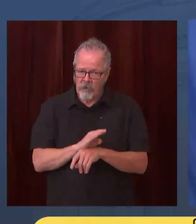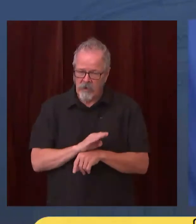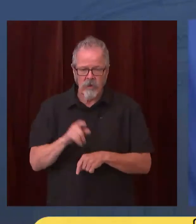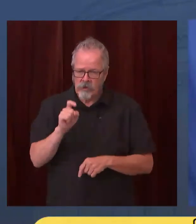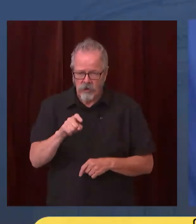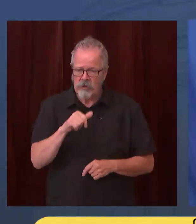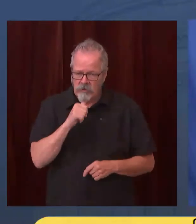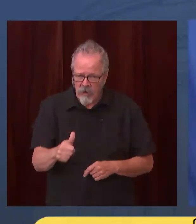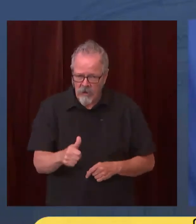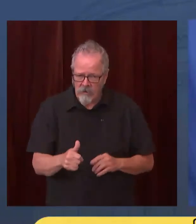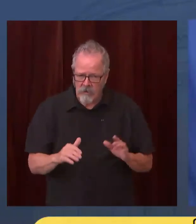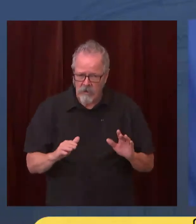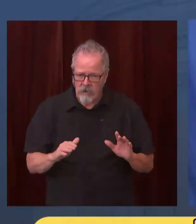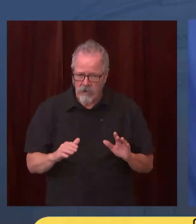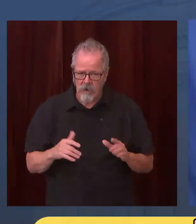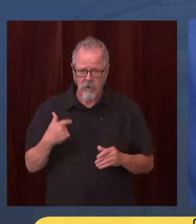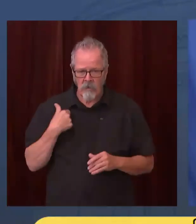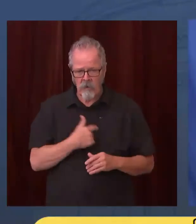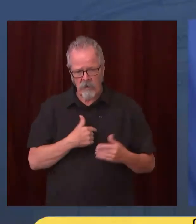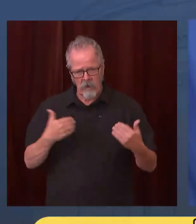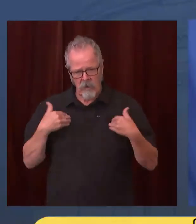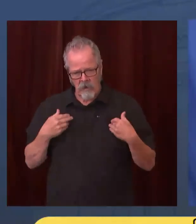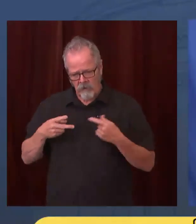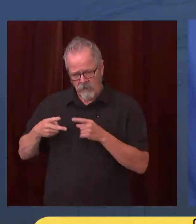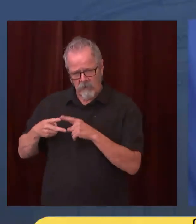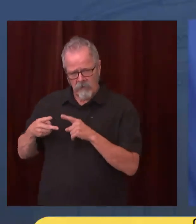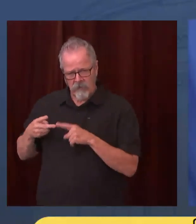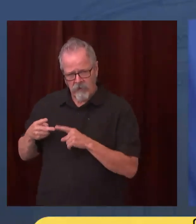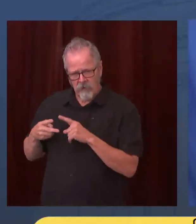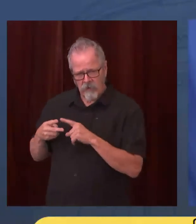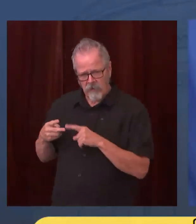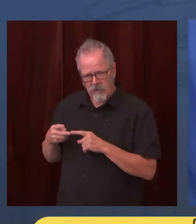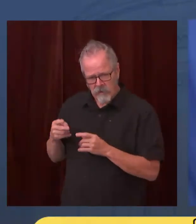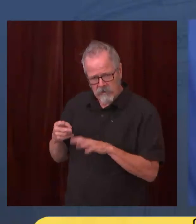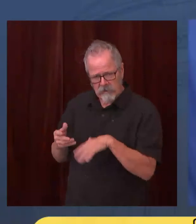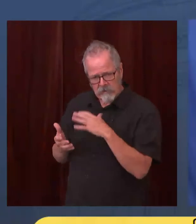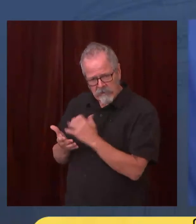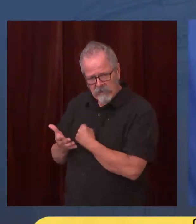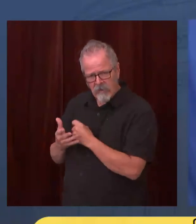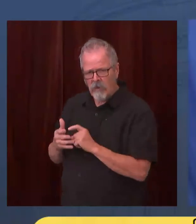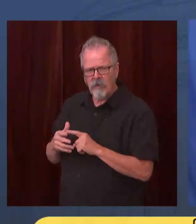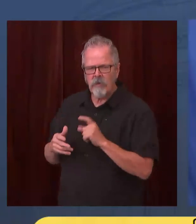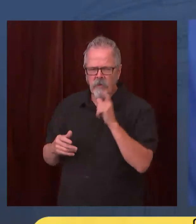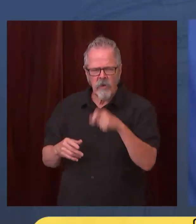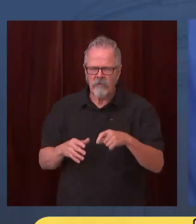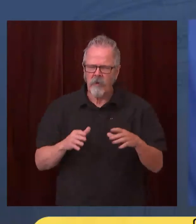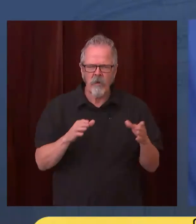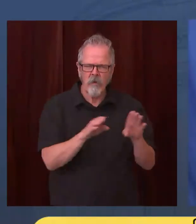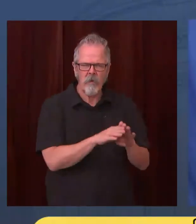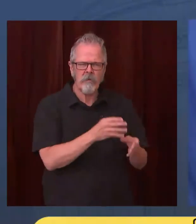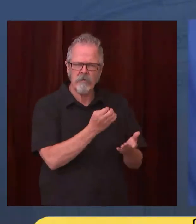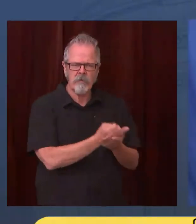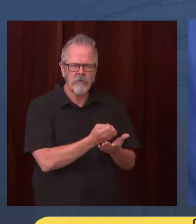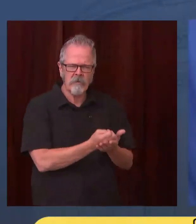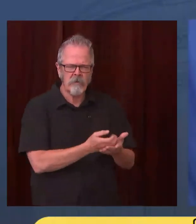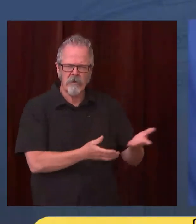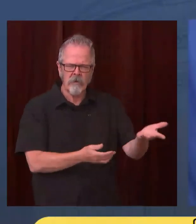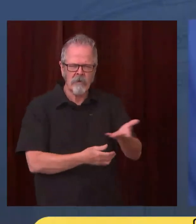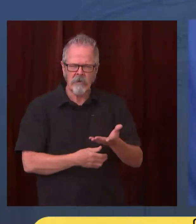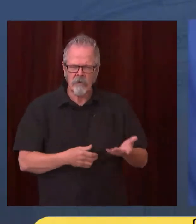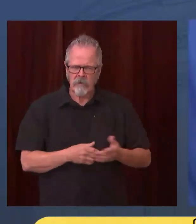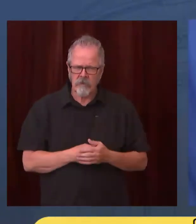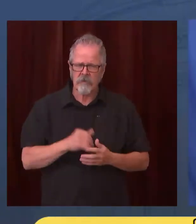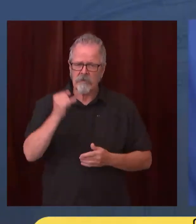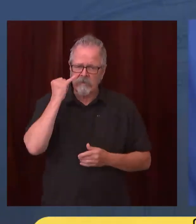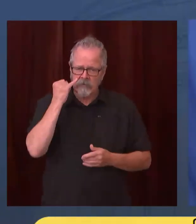make it not necessary. That's to get a vaccine. So if we'll just do simple, safe, effective things, we'll be out of the woods.